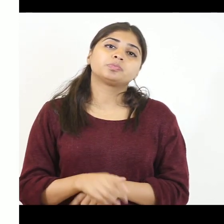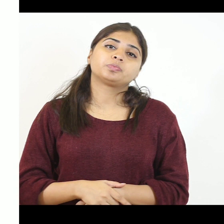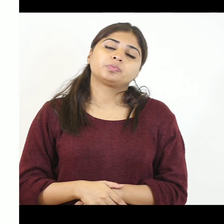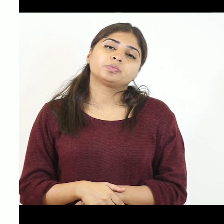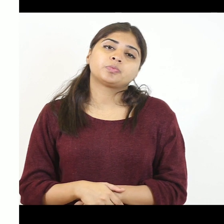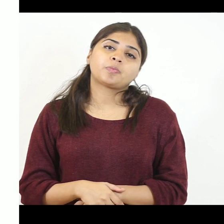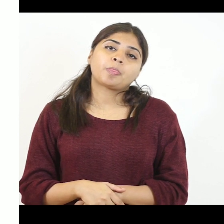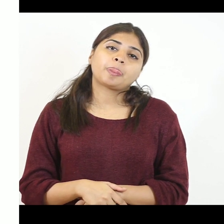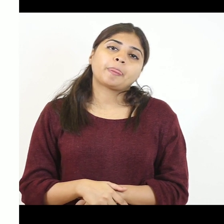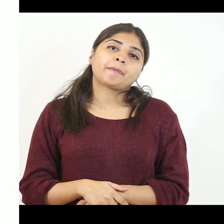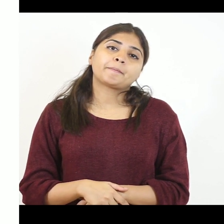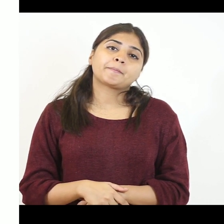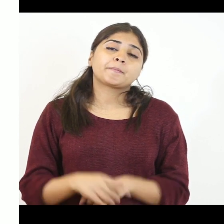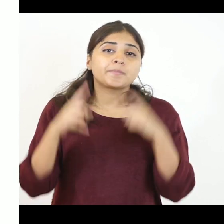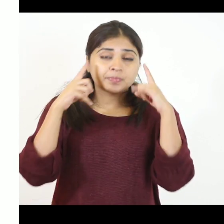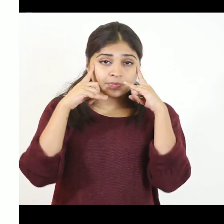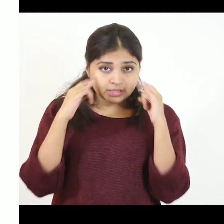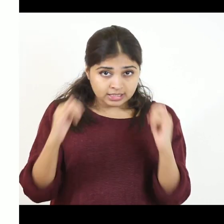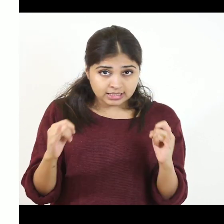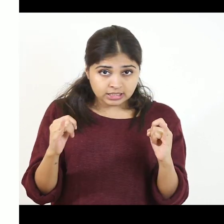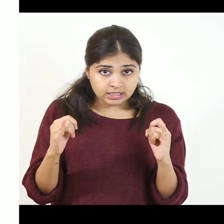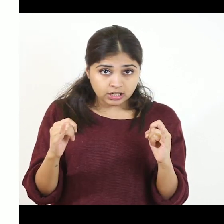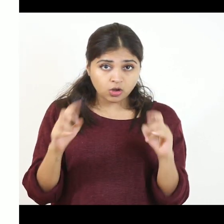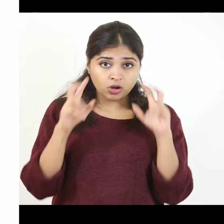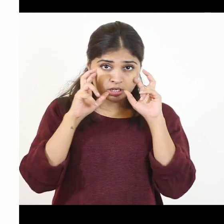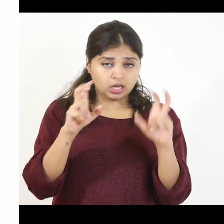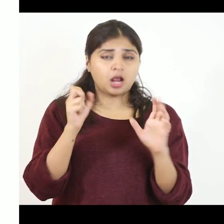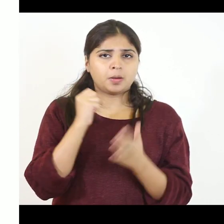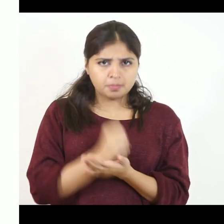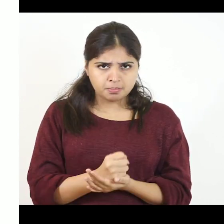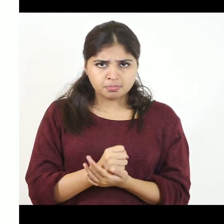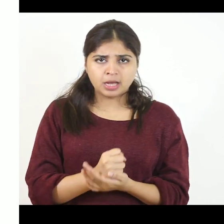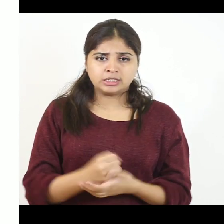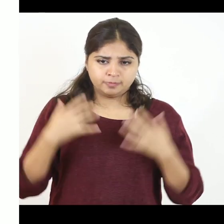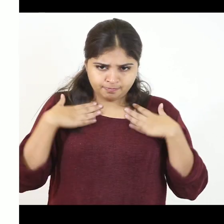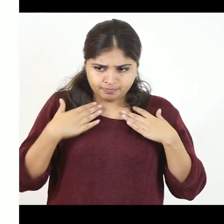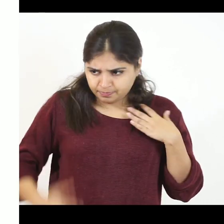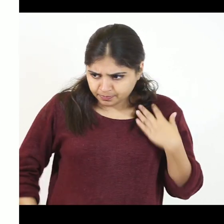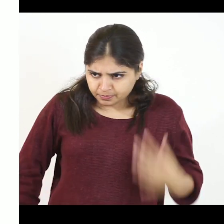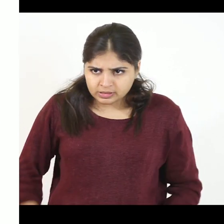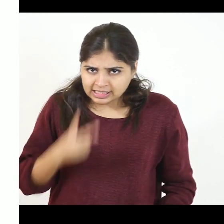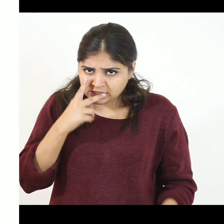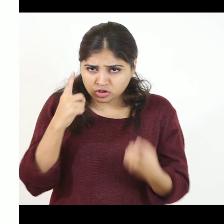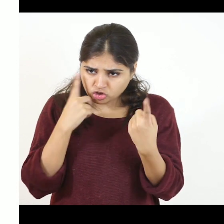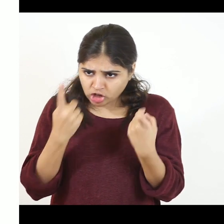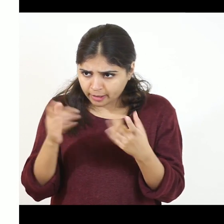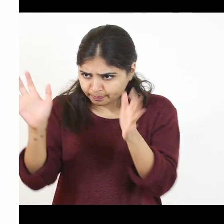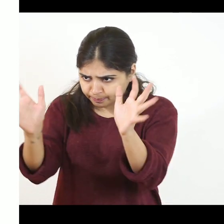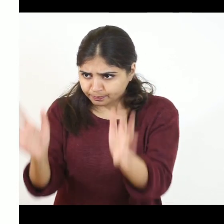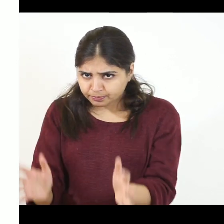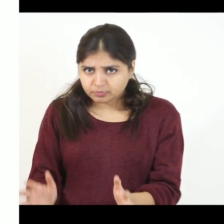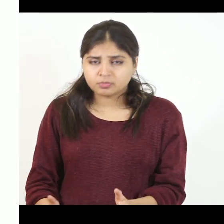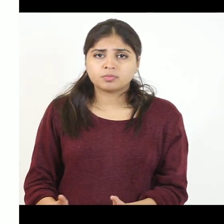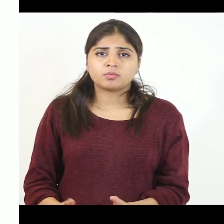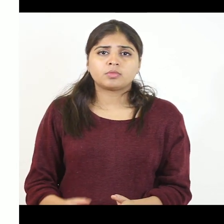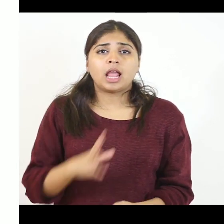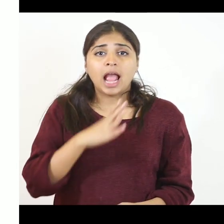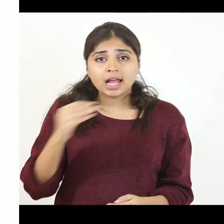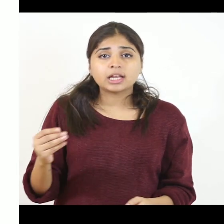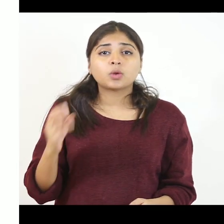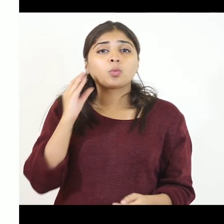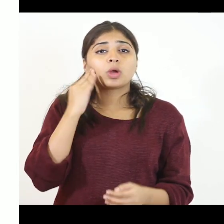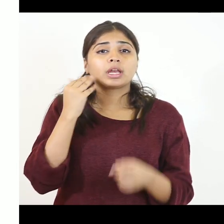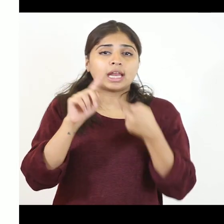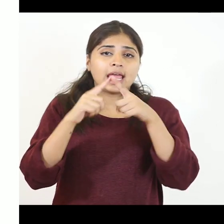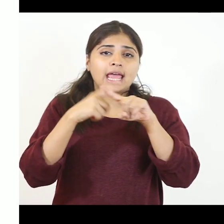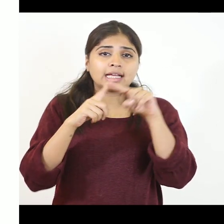etc. The security guards must frisk the employees at the entry and the exit points to check that none